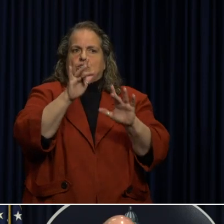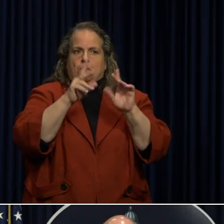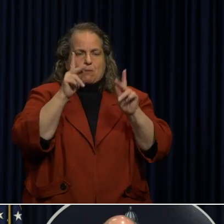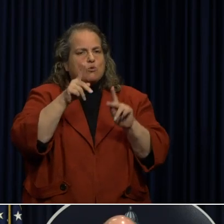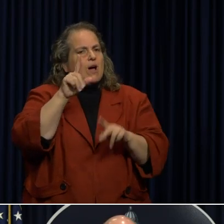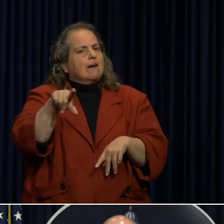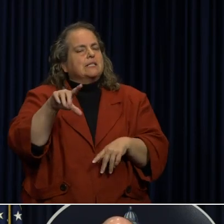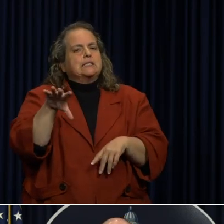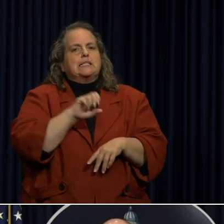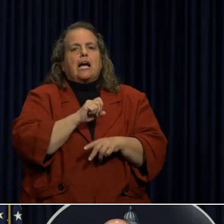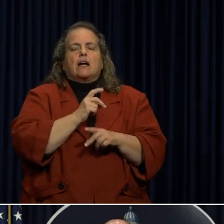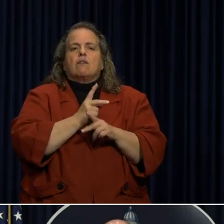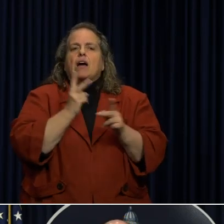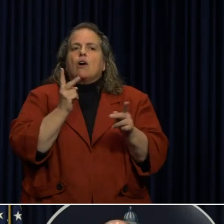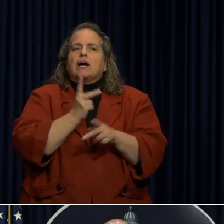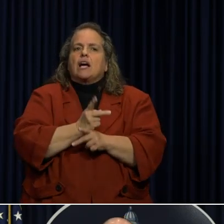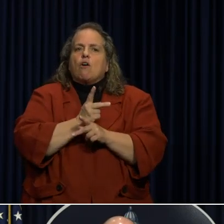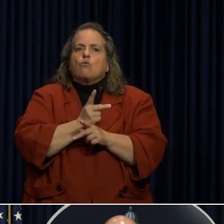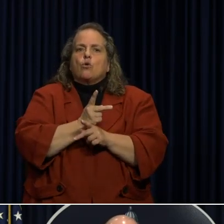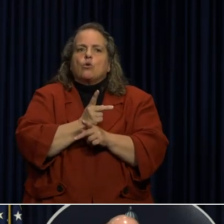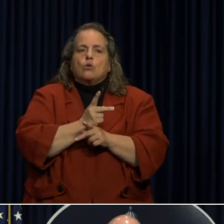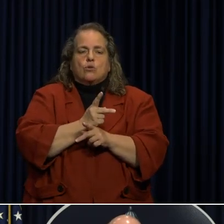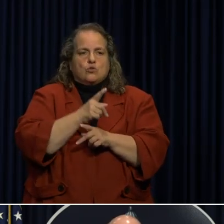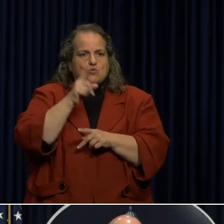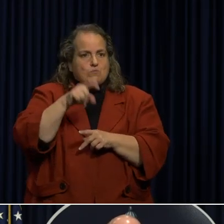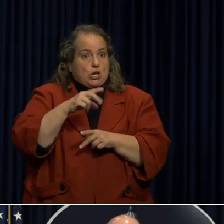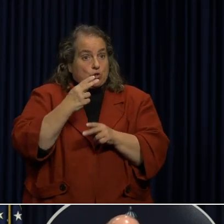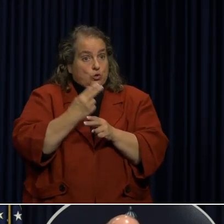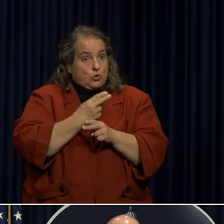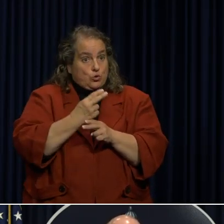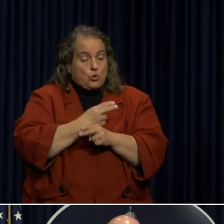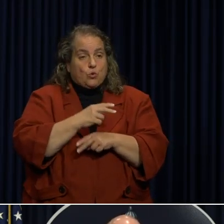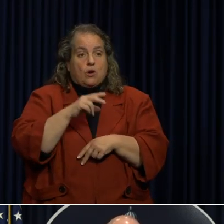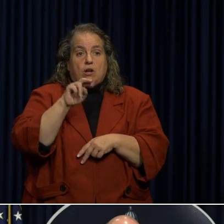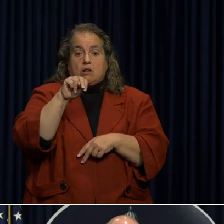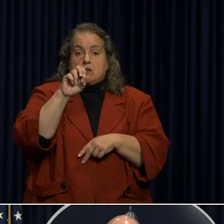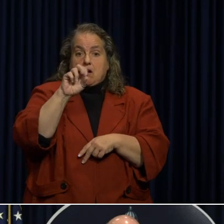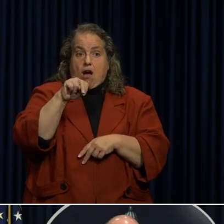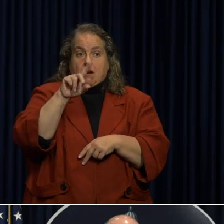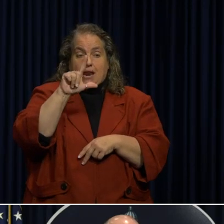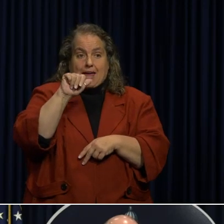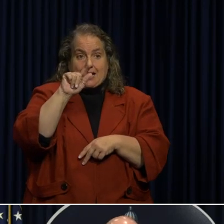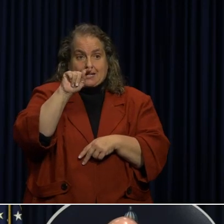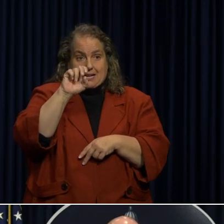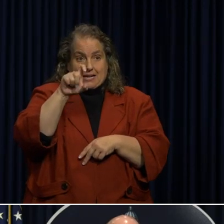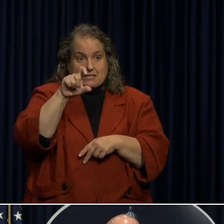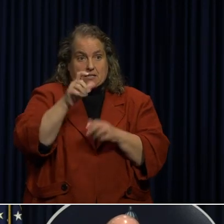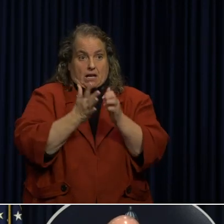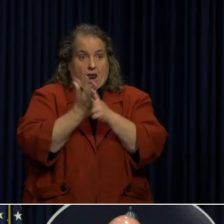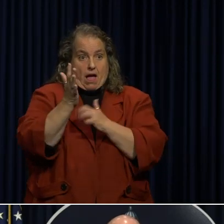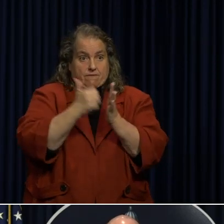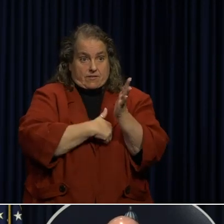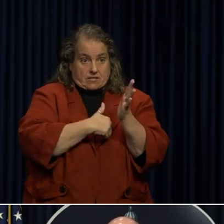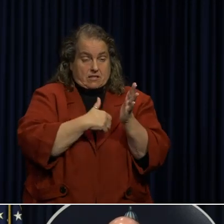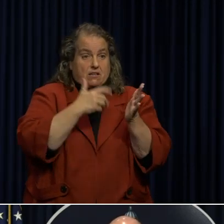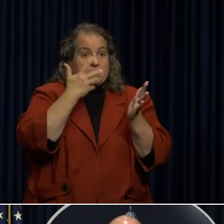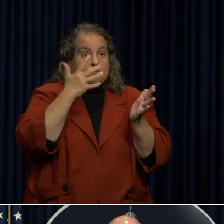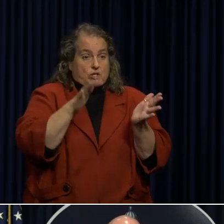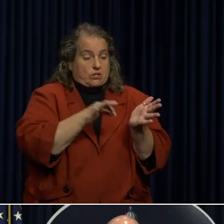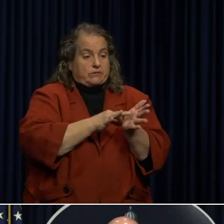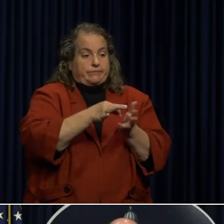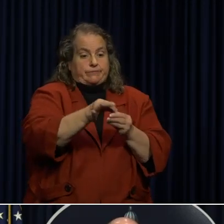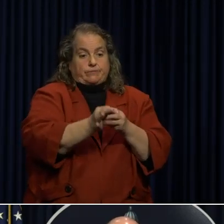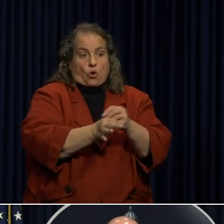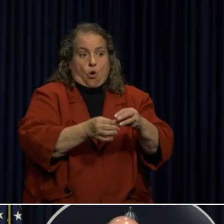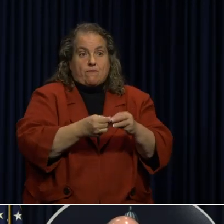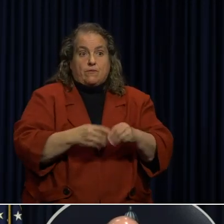stuff everyone else does. But you also should be wearing non-latex gloves when you're contacting someone. Remove those gloves and discard